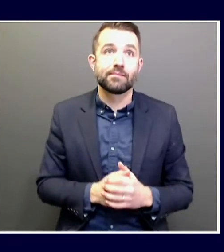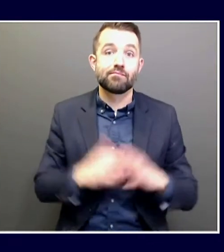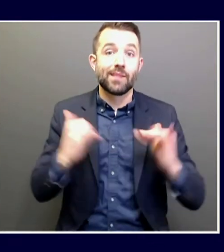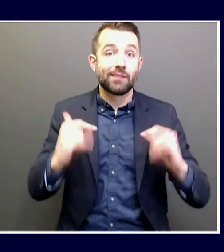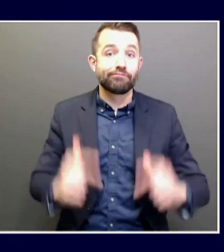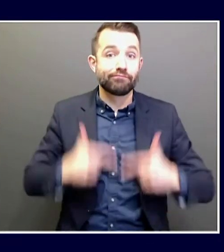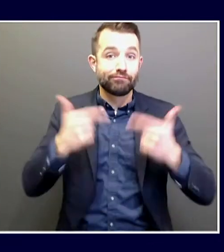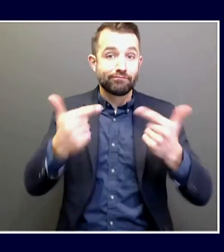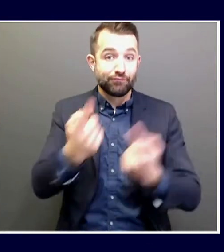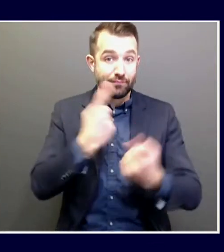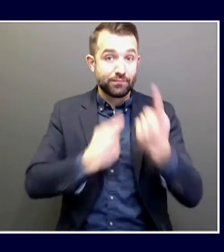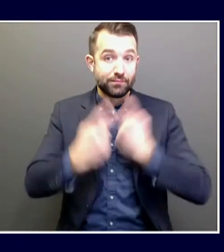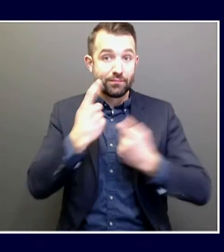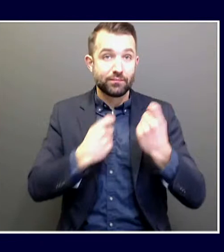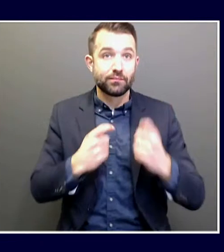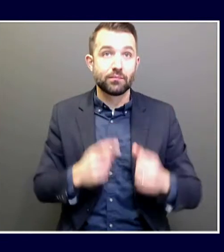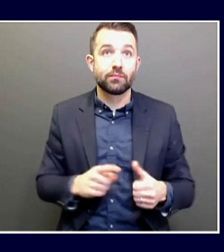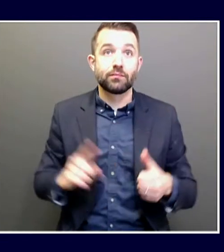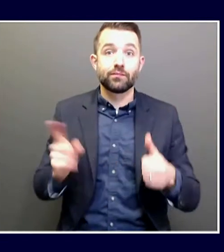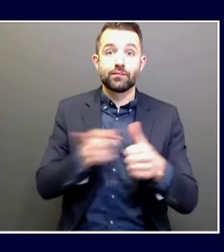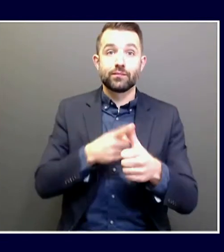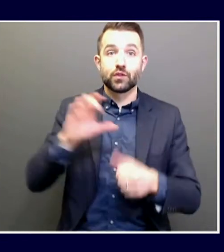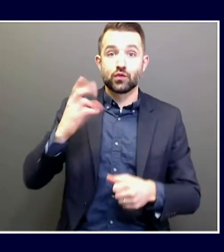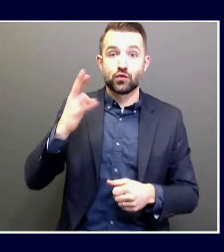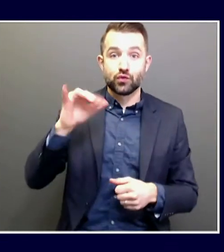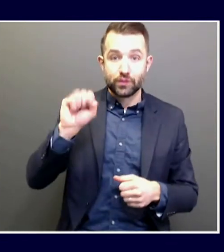the first question today goes to Chris Costa.